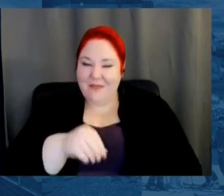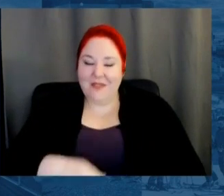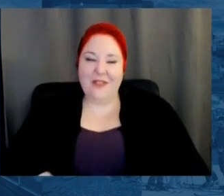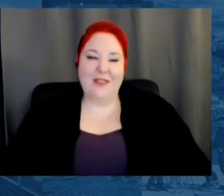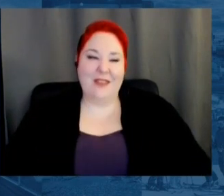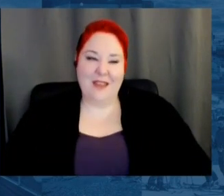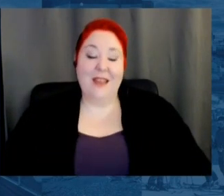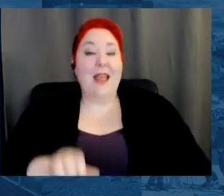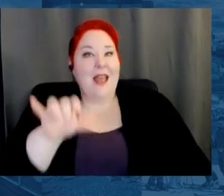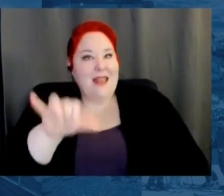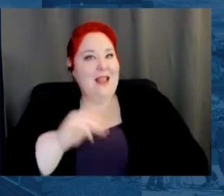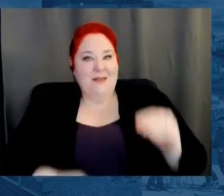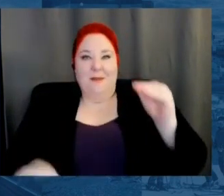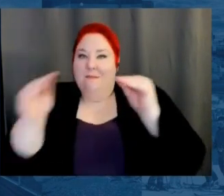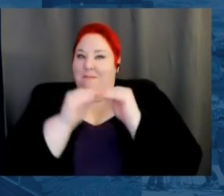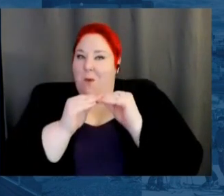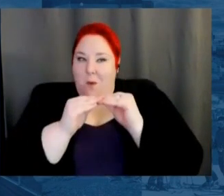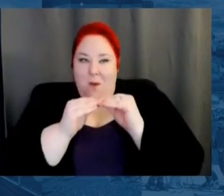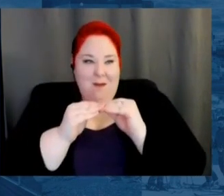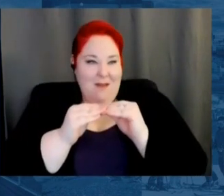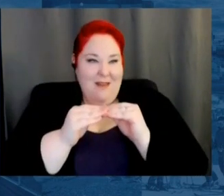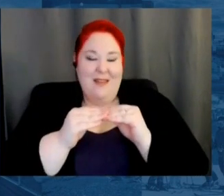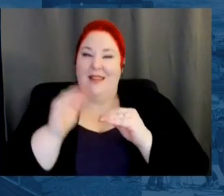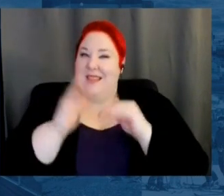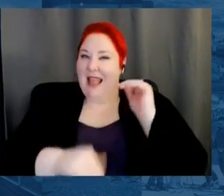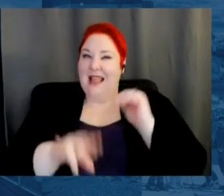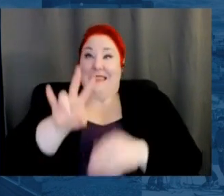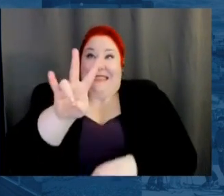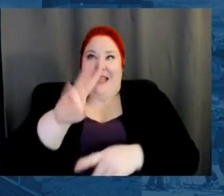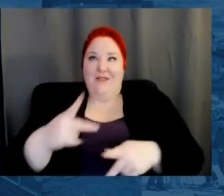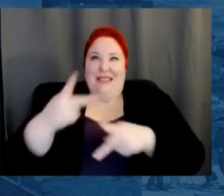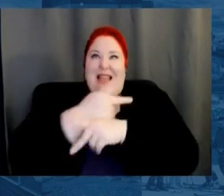that's more than seven times